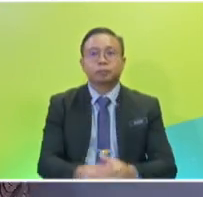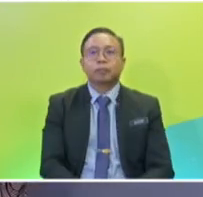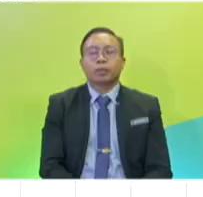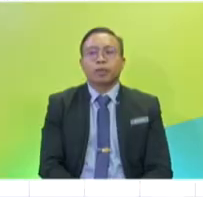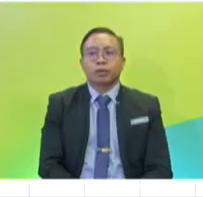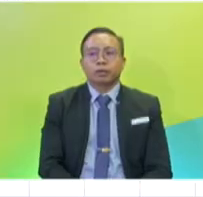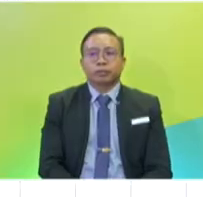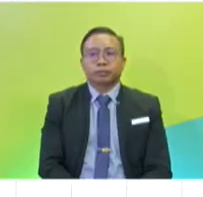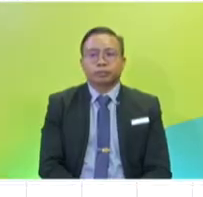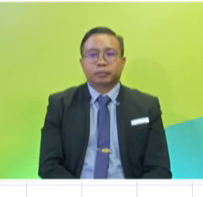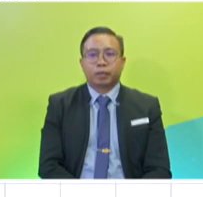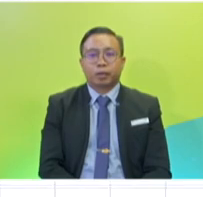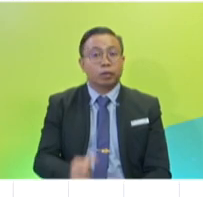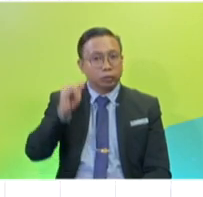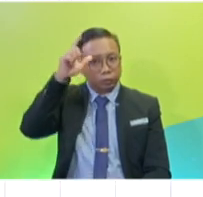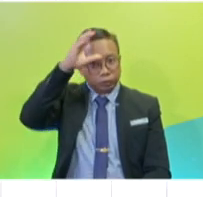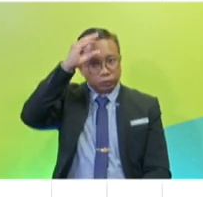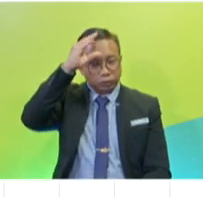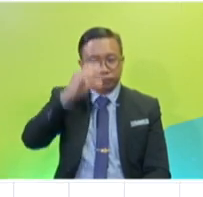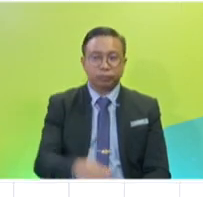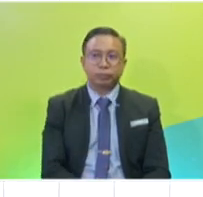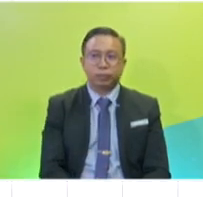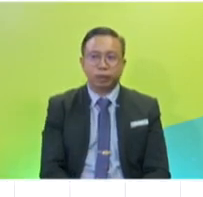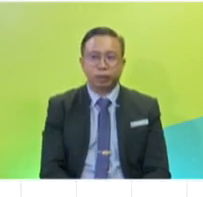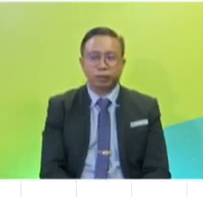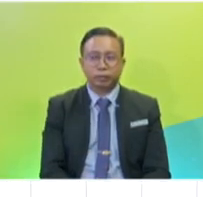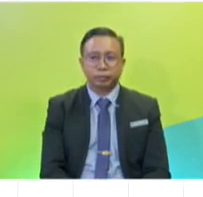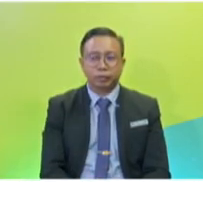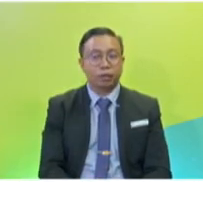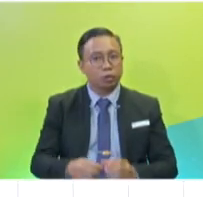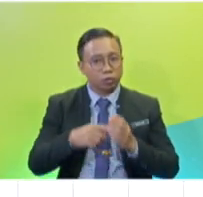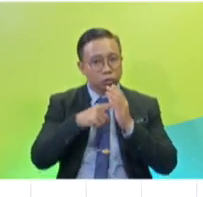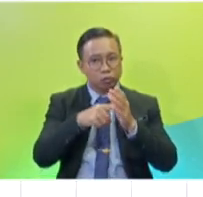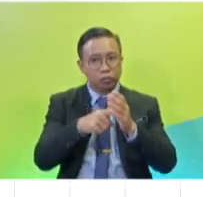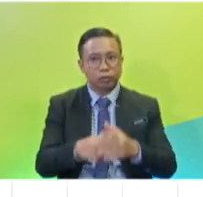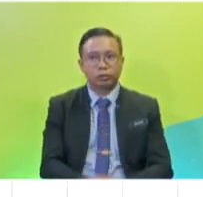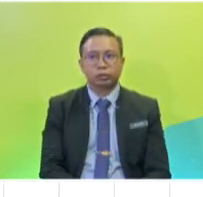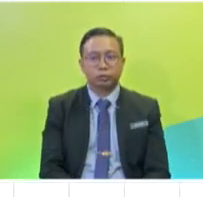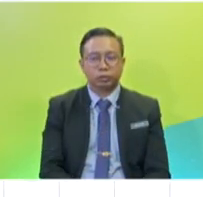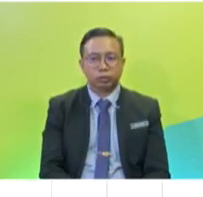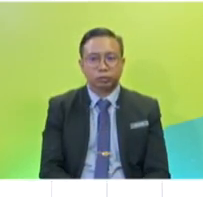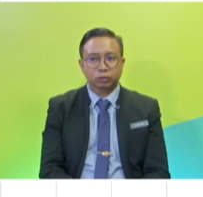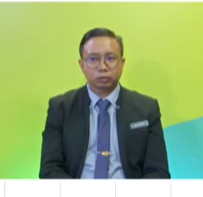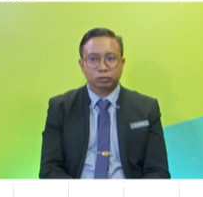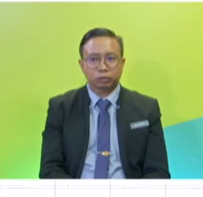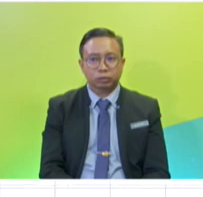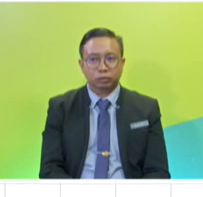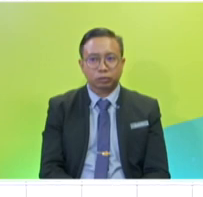take this challenge? Can I try, madam? Okay, Yusuf, over to you. Show me your screen. What VA did you